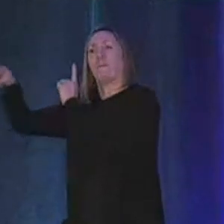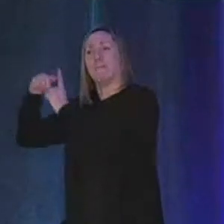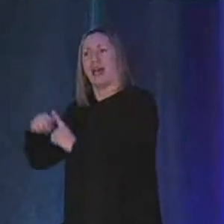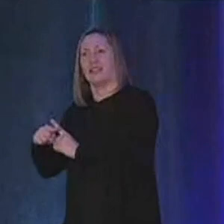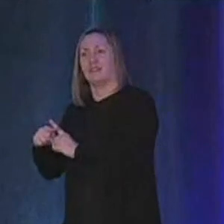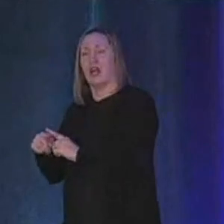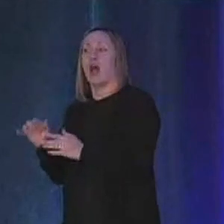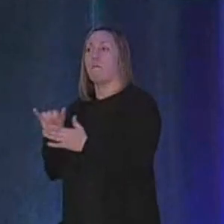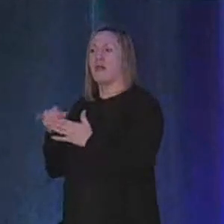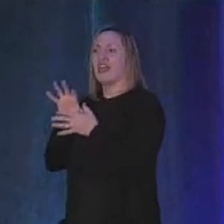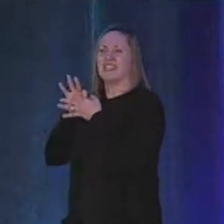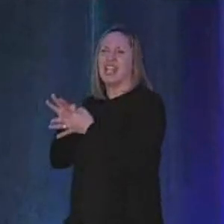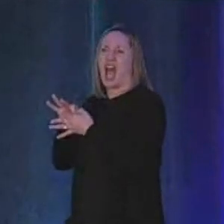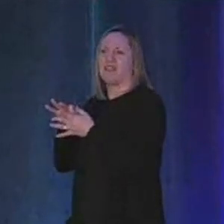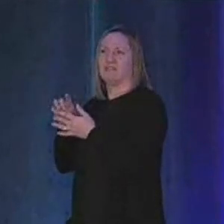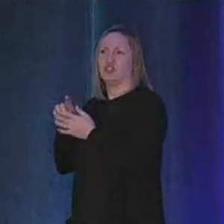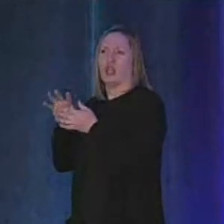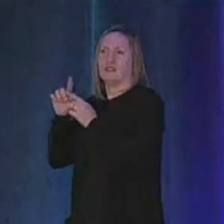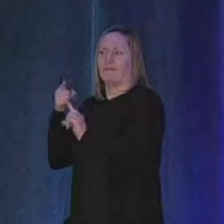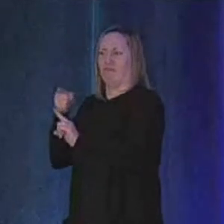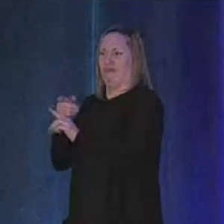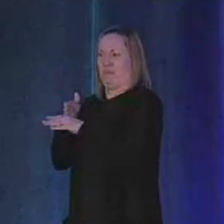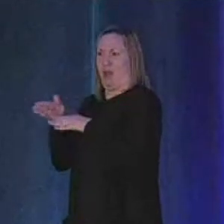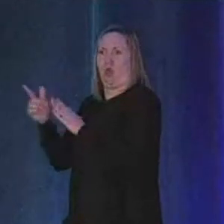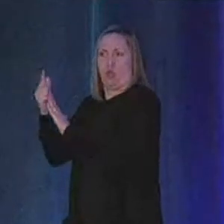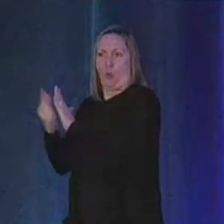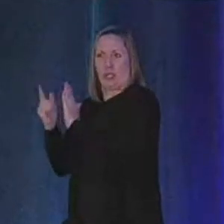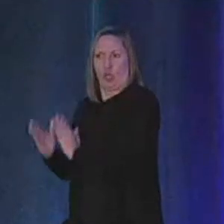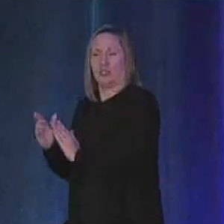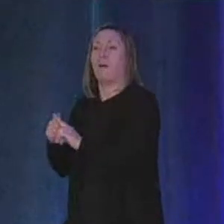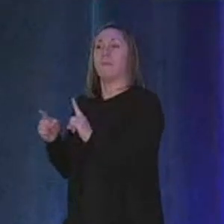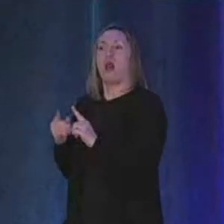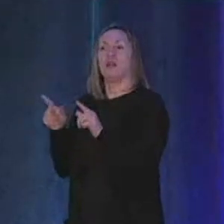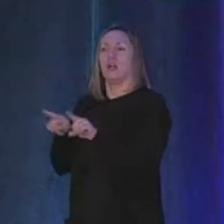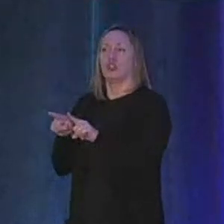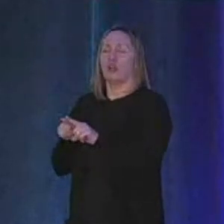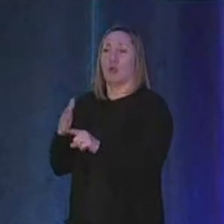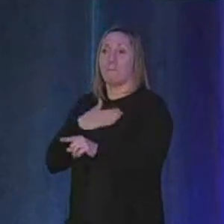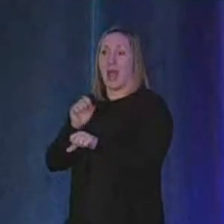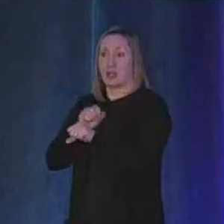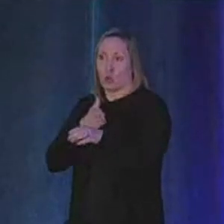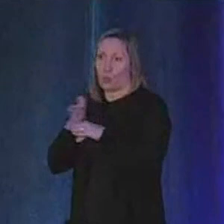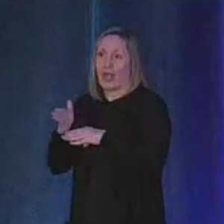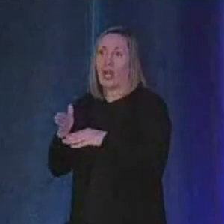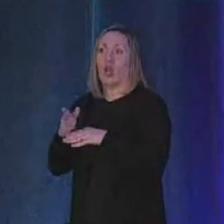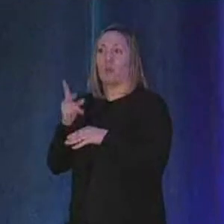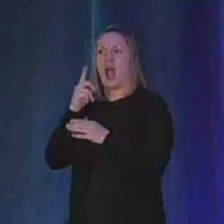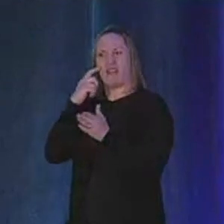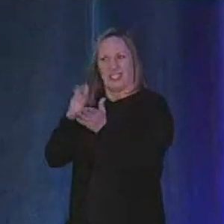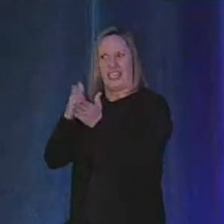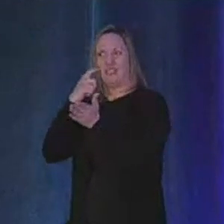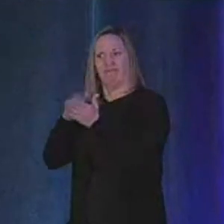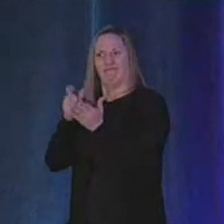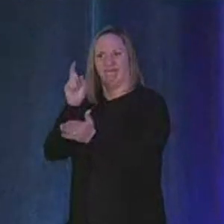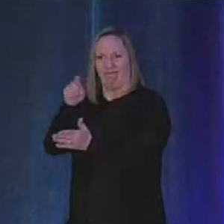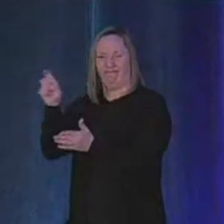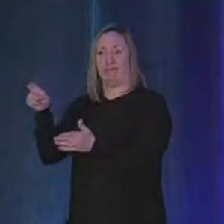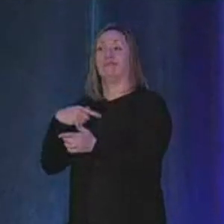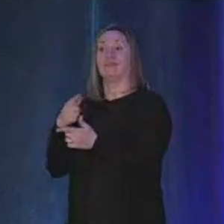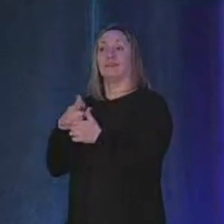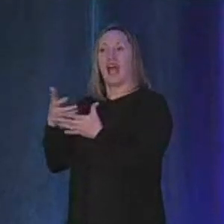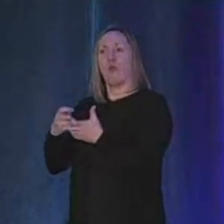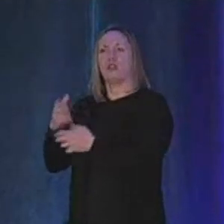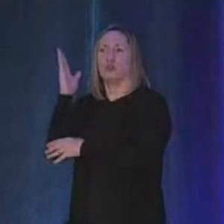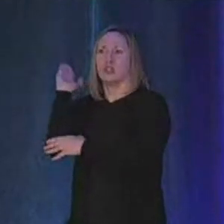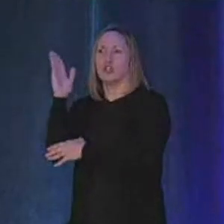to lawyers, and I think it's really pervasive. But obviously, in my career field, I've seen it as well. And so I want to do the talk to